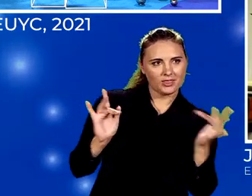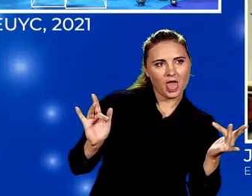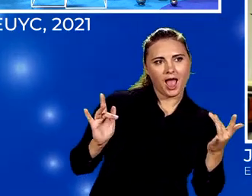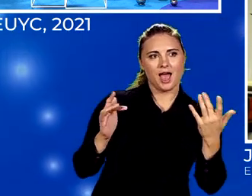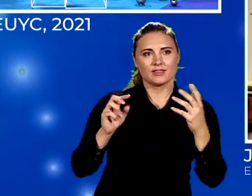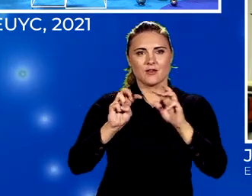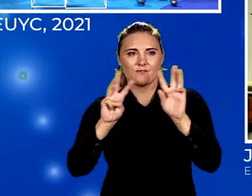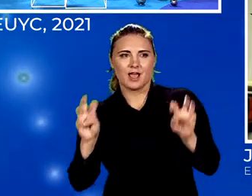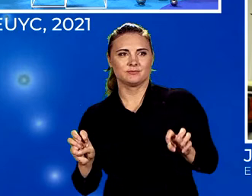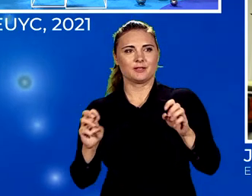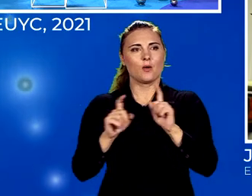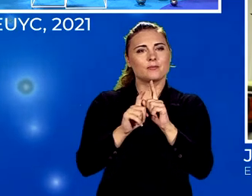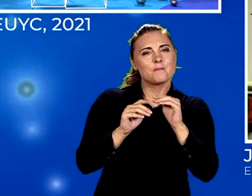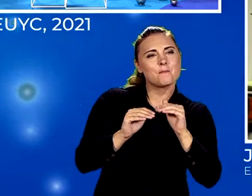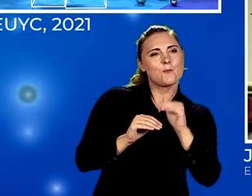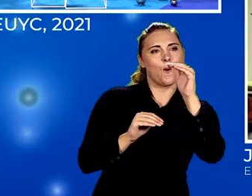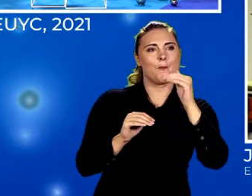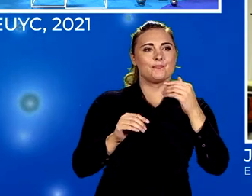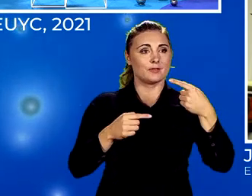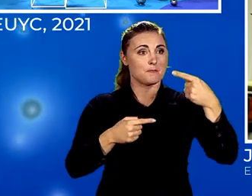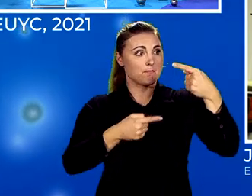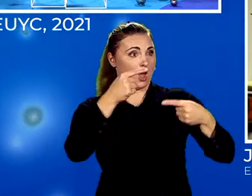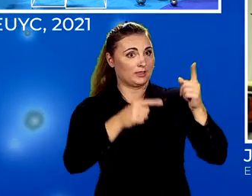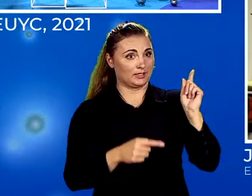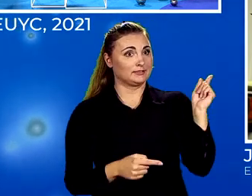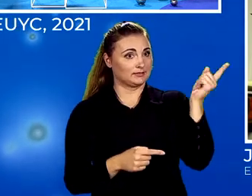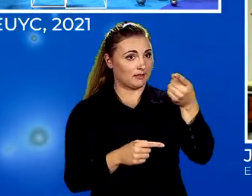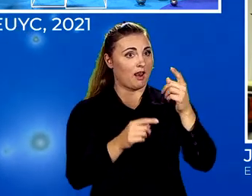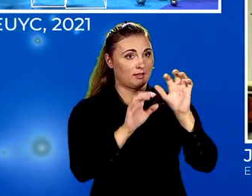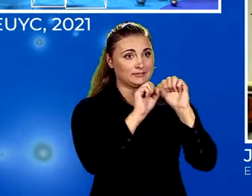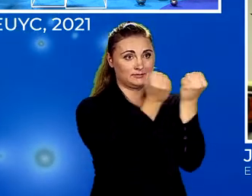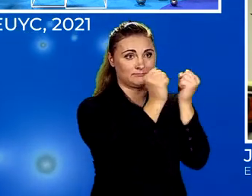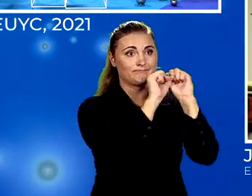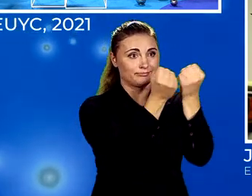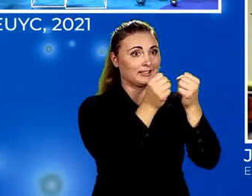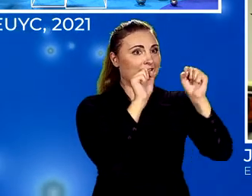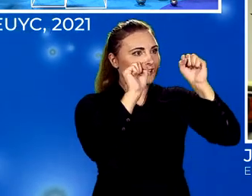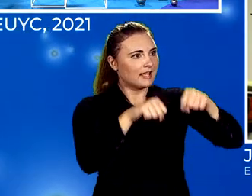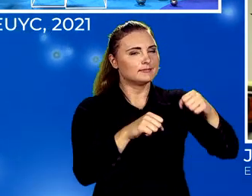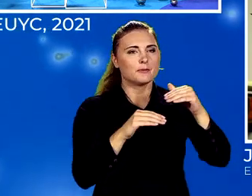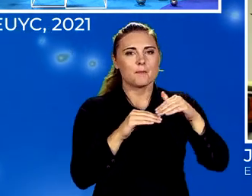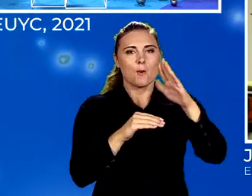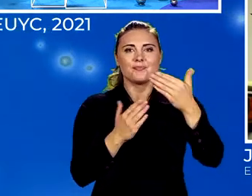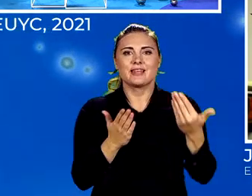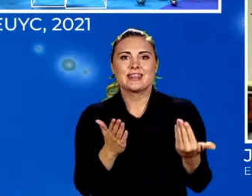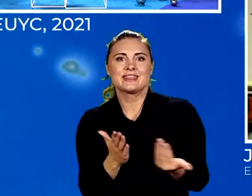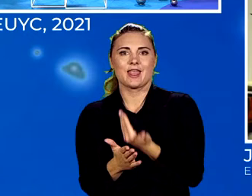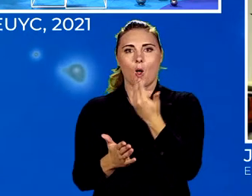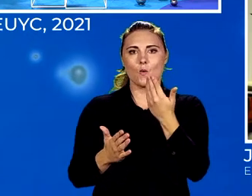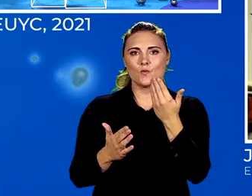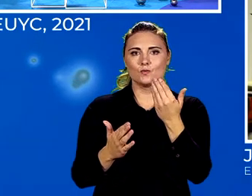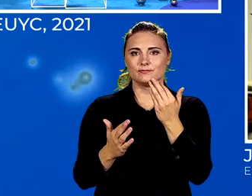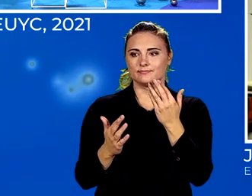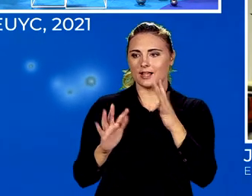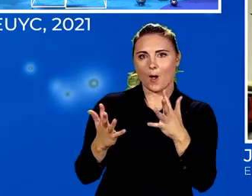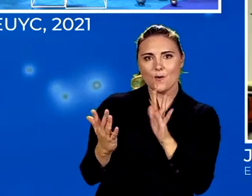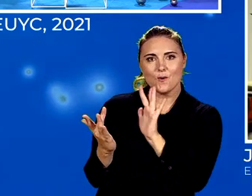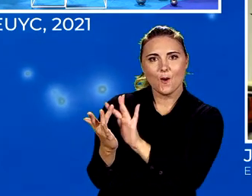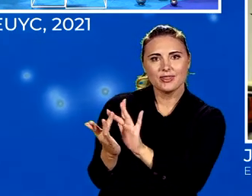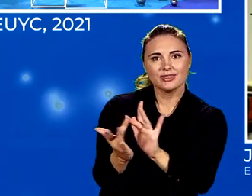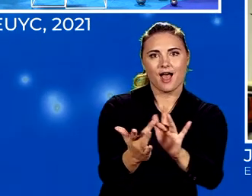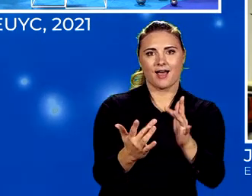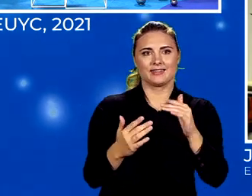parties, and we participate in a number of new and different ways, including using opportunities provided, of course, by